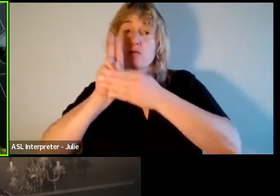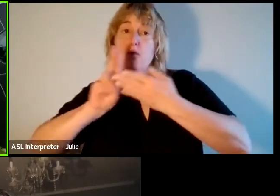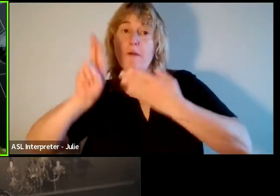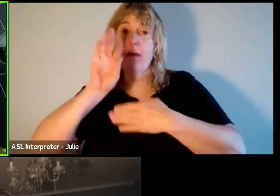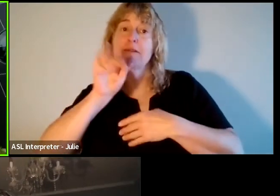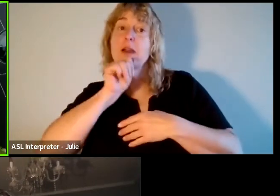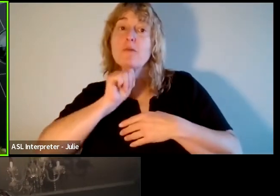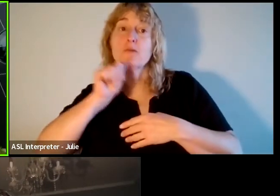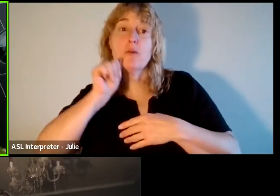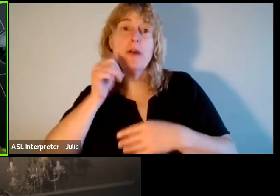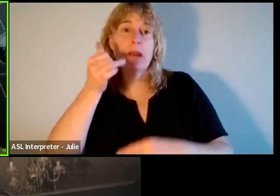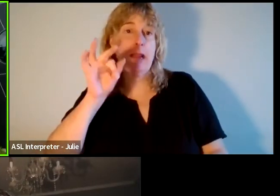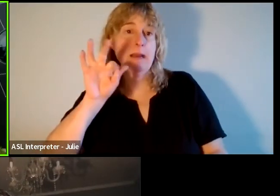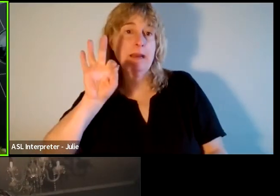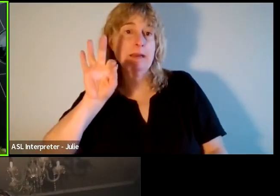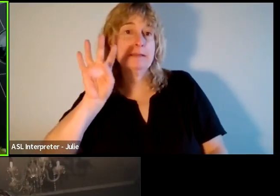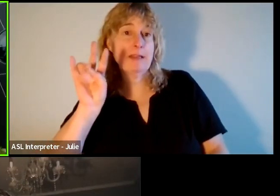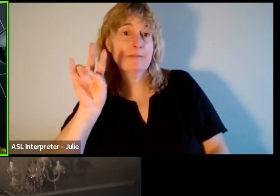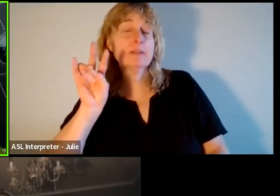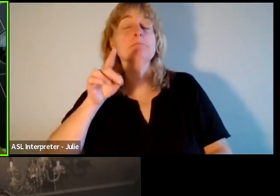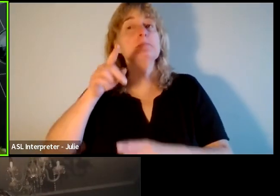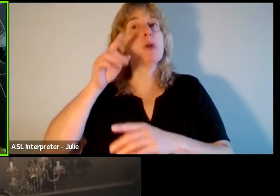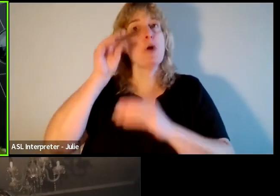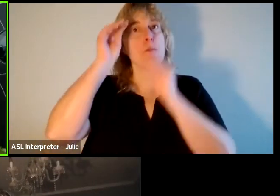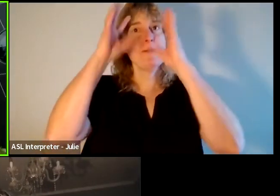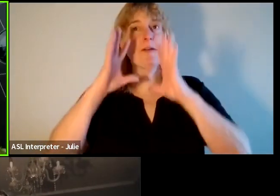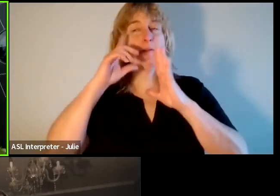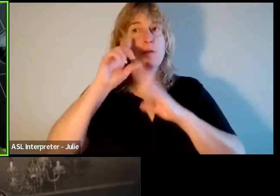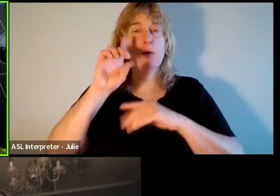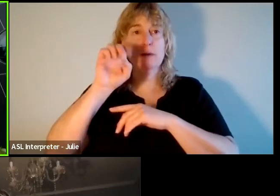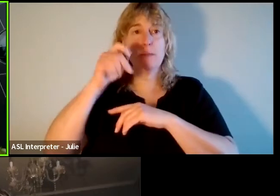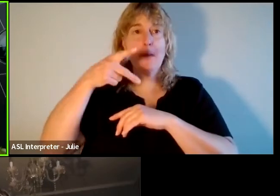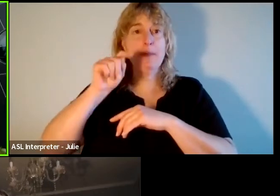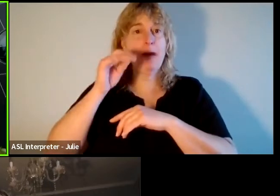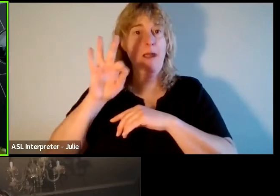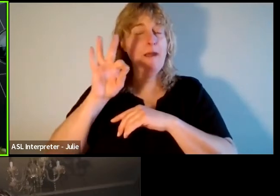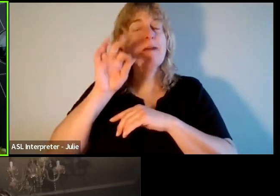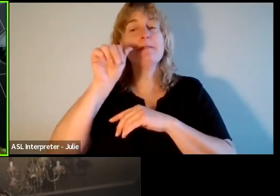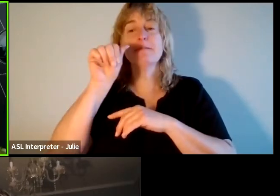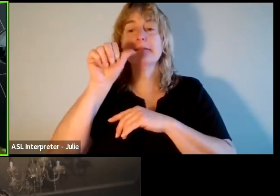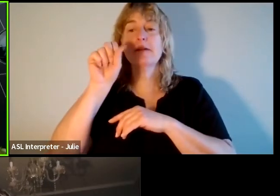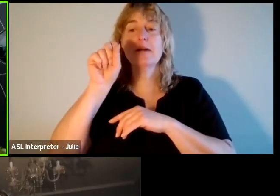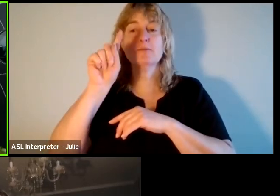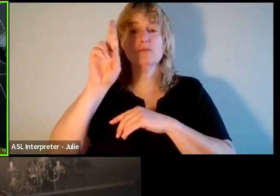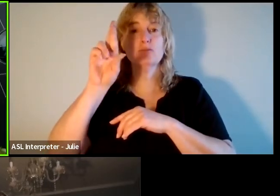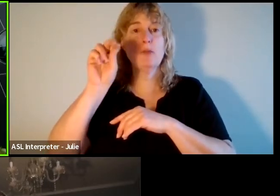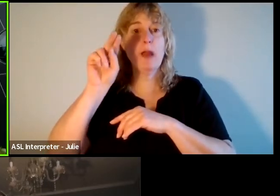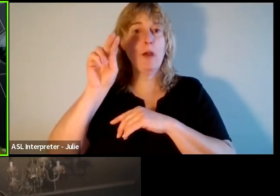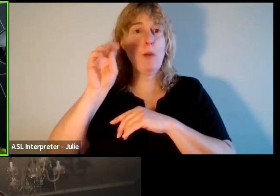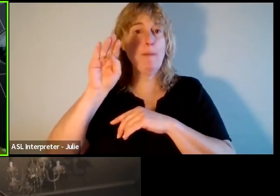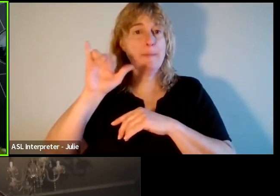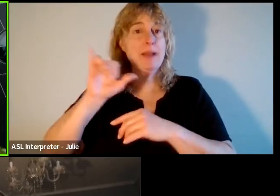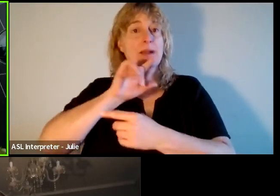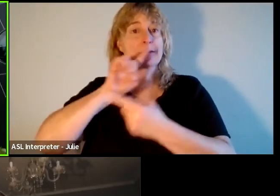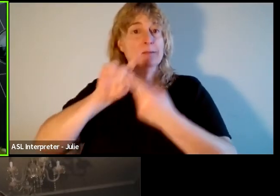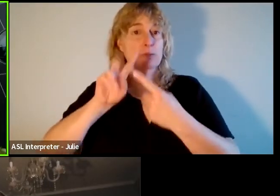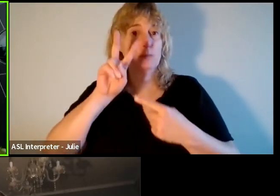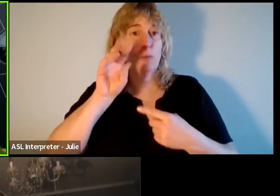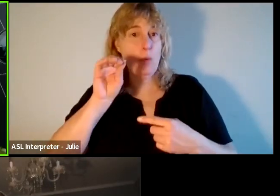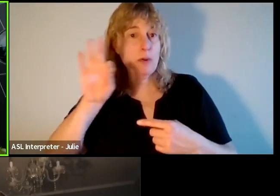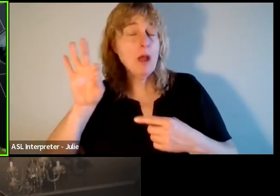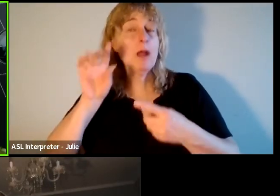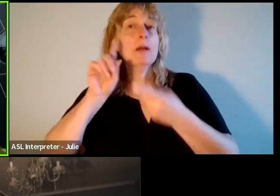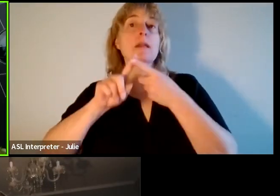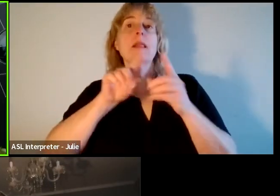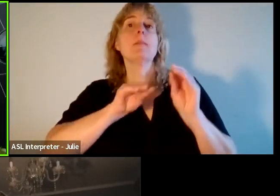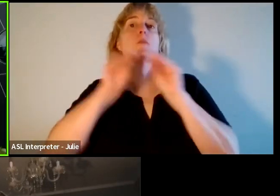1997. He was a professor in the Department of Astronomy there until 2009, when he moved to the Swiss Institute for Science